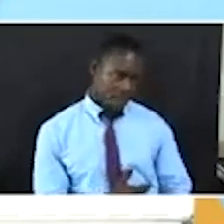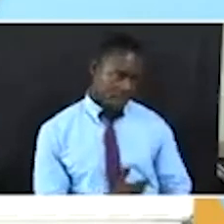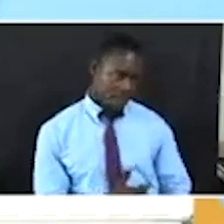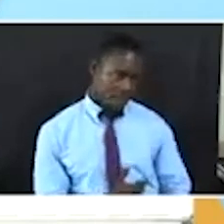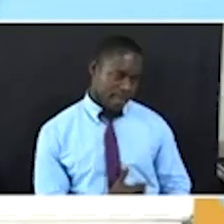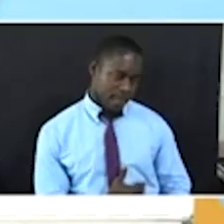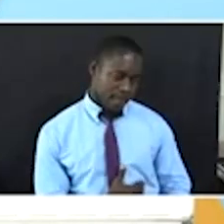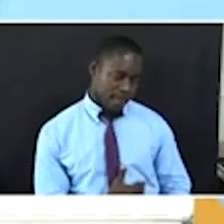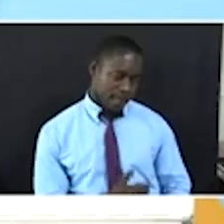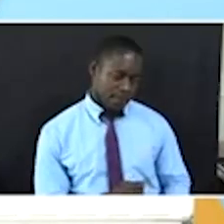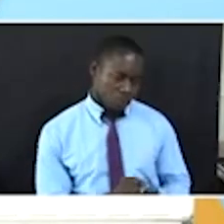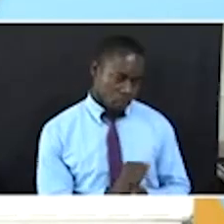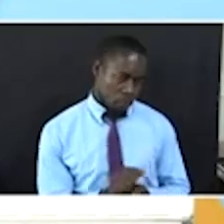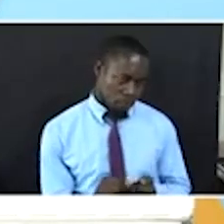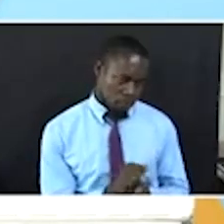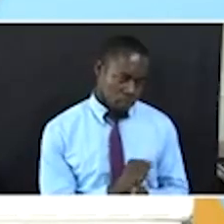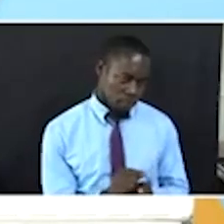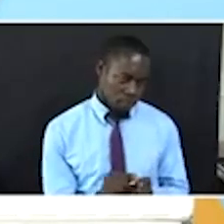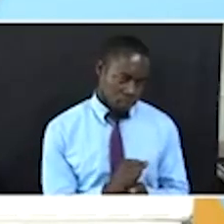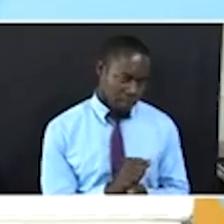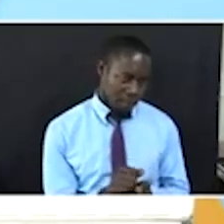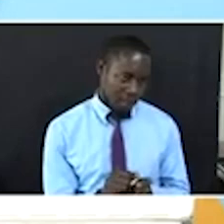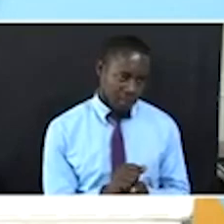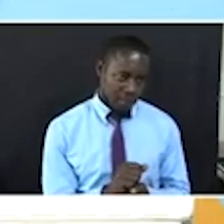a medical advice,